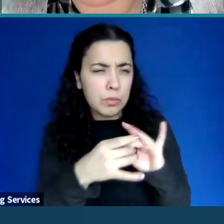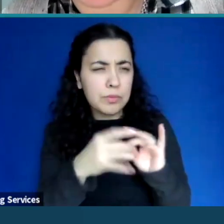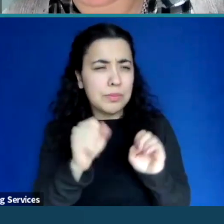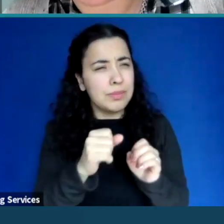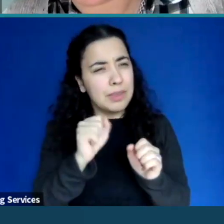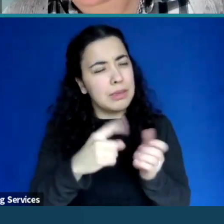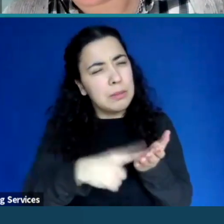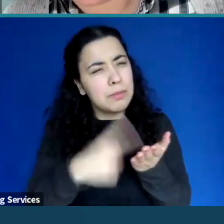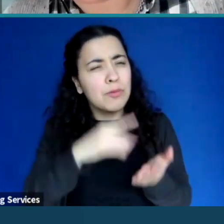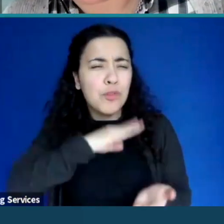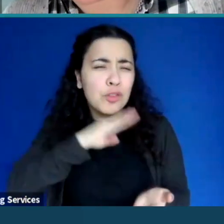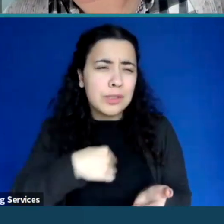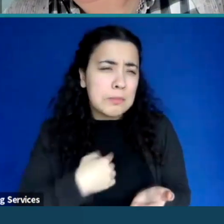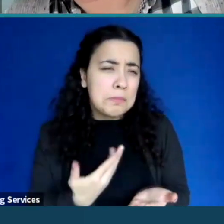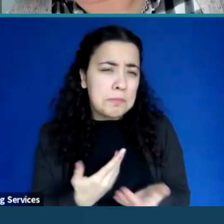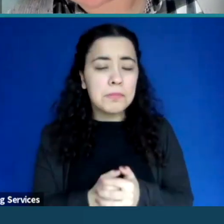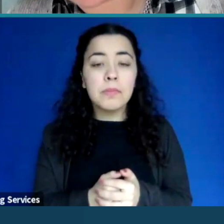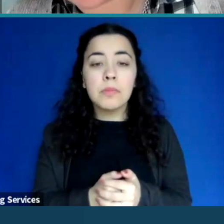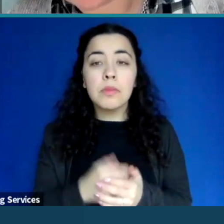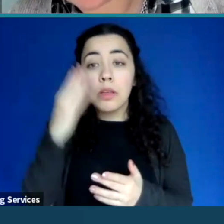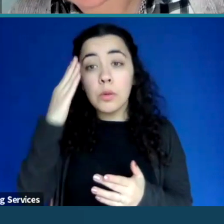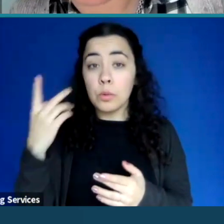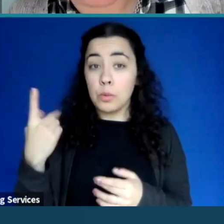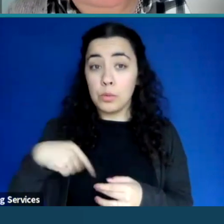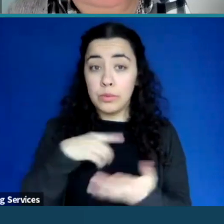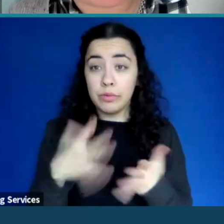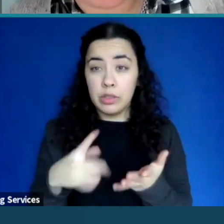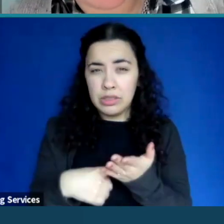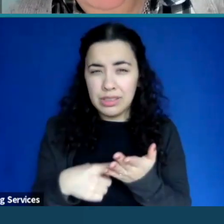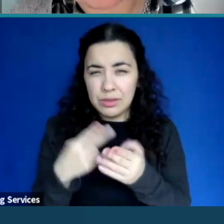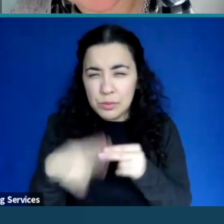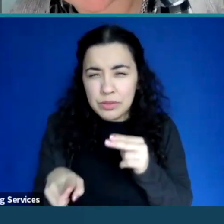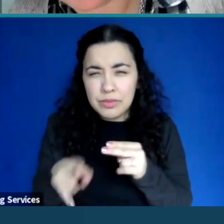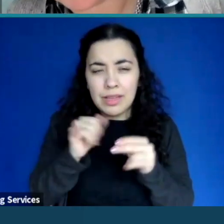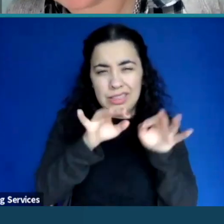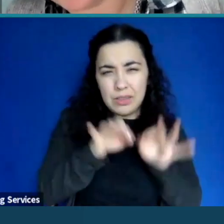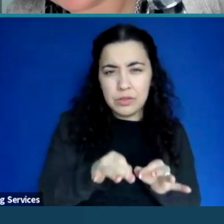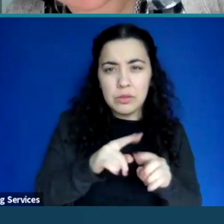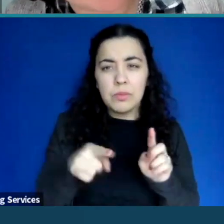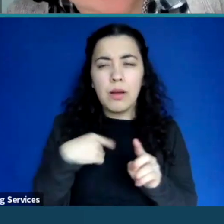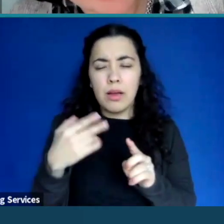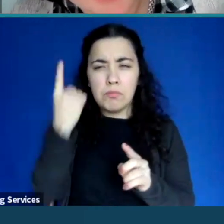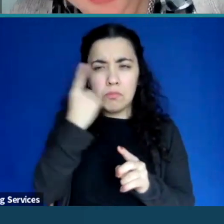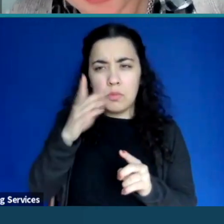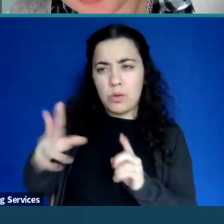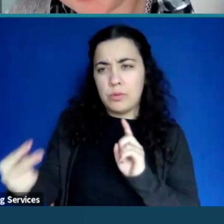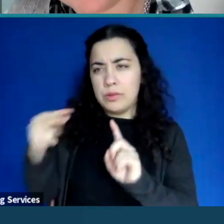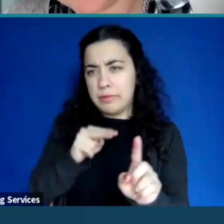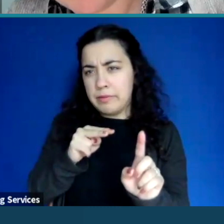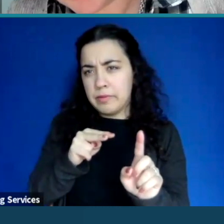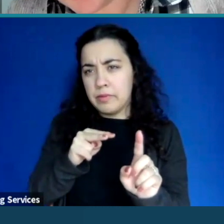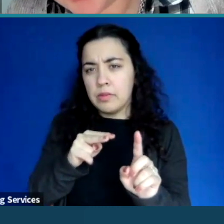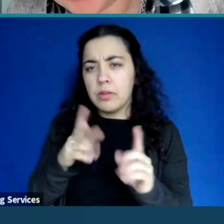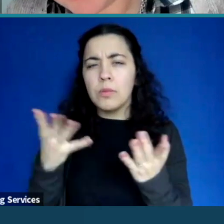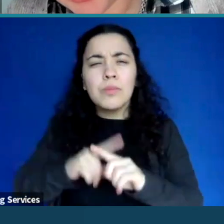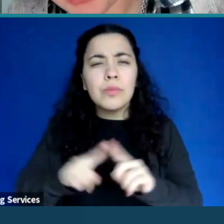a bit frustrating. I know that we covered this a bit in the definition, but I'd love to hear your perspective on the